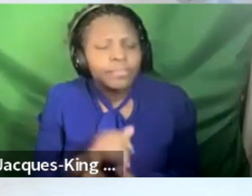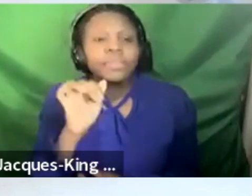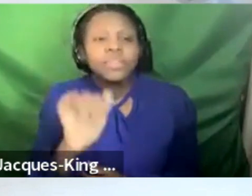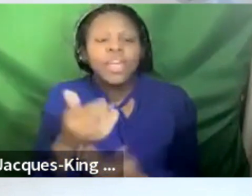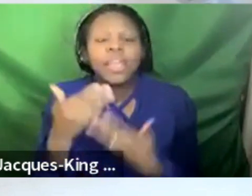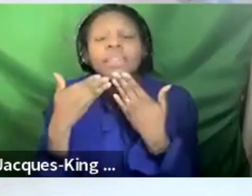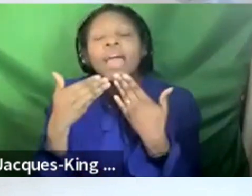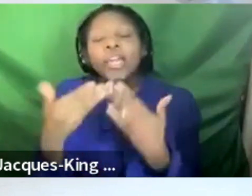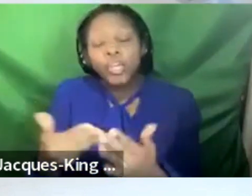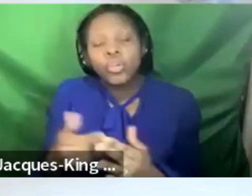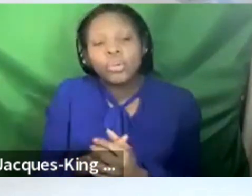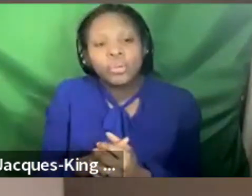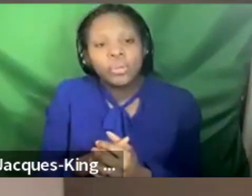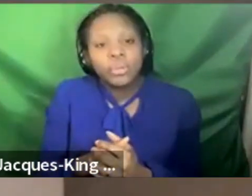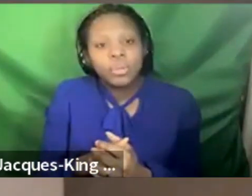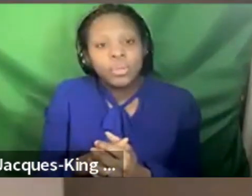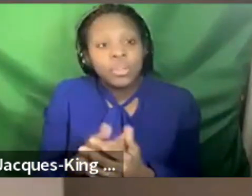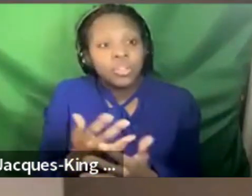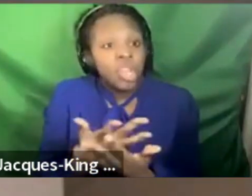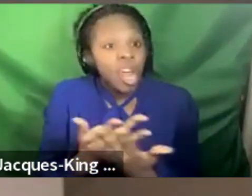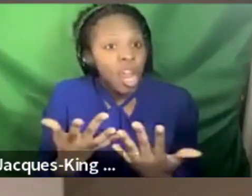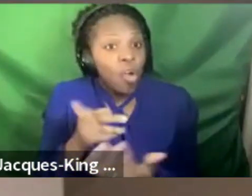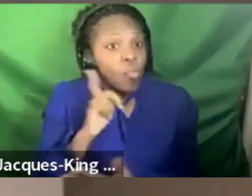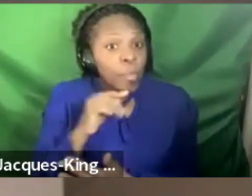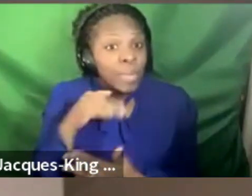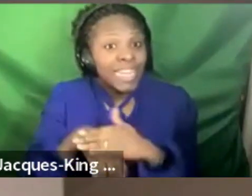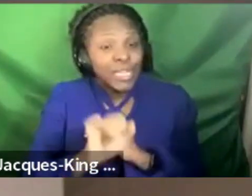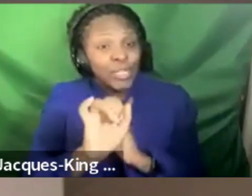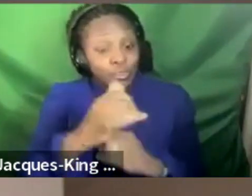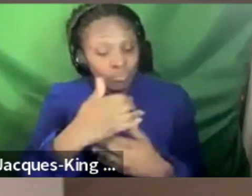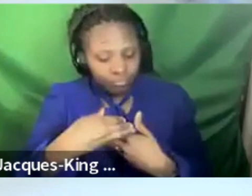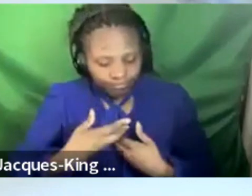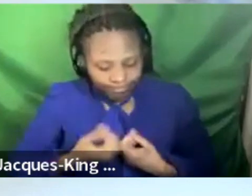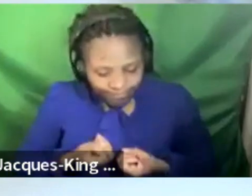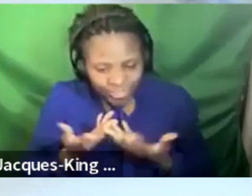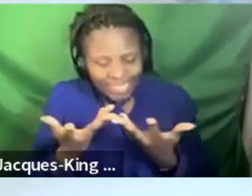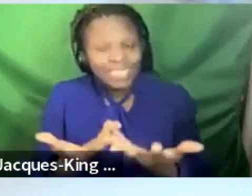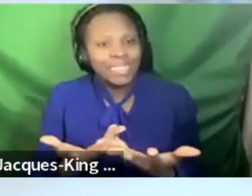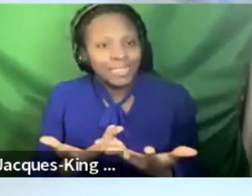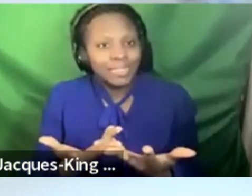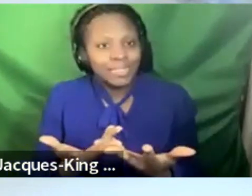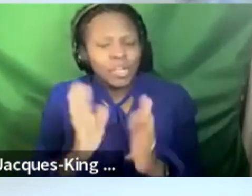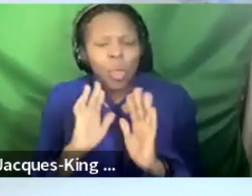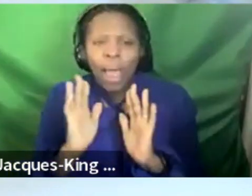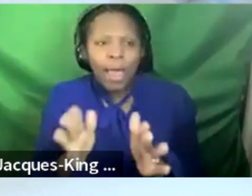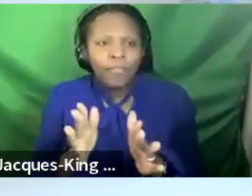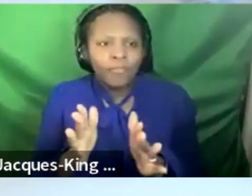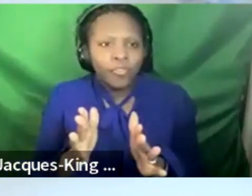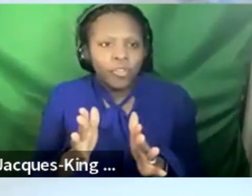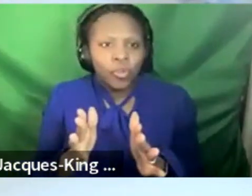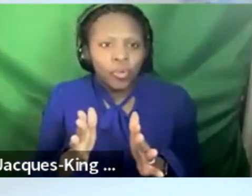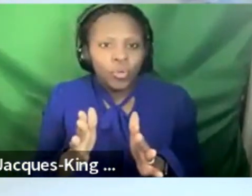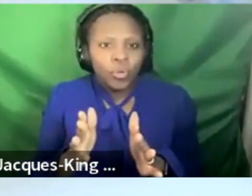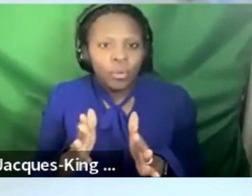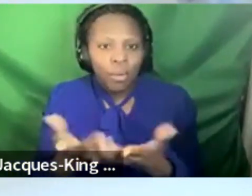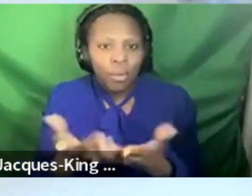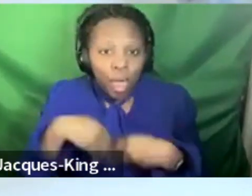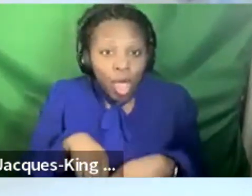Does that make sense? Yeah. Thank you. There's more than enough woman in you to get to